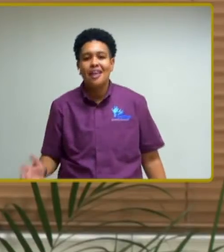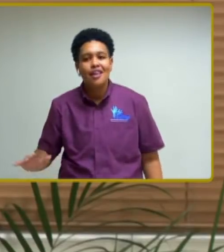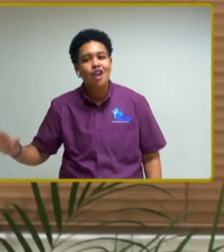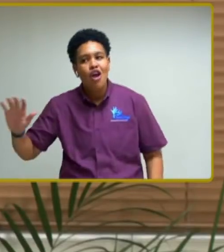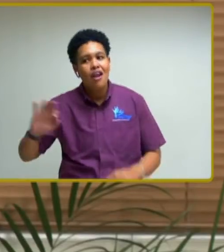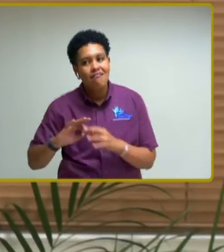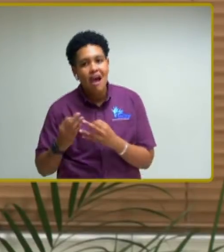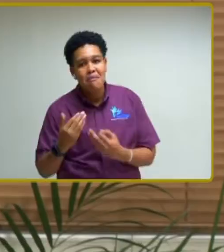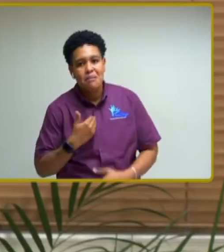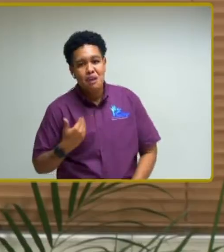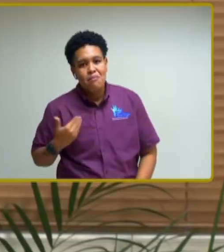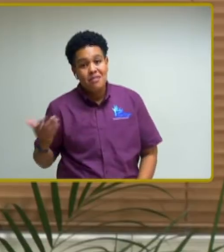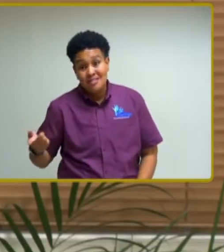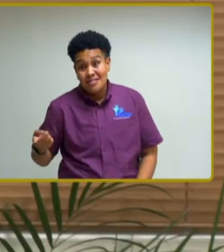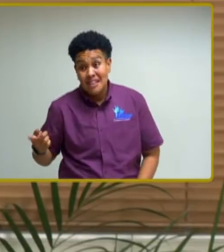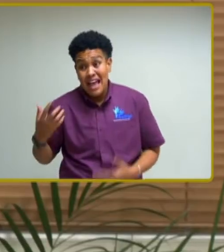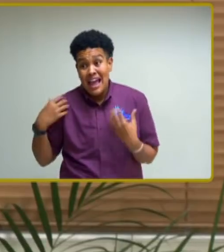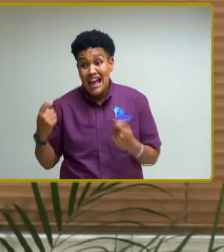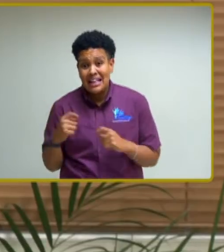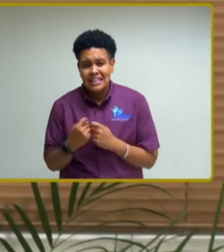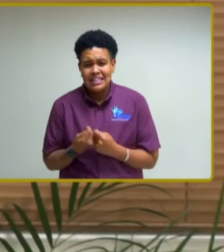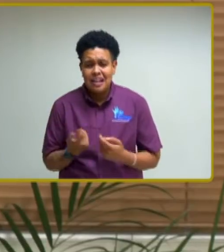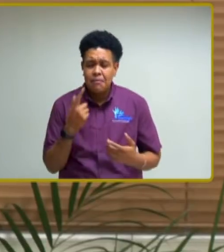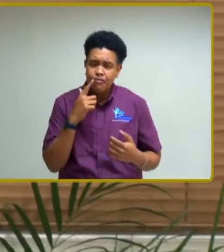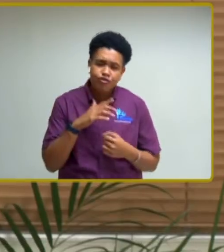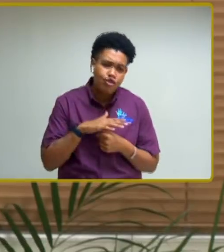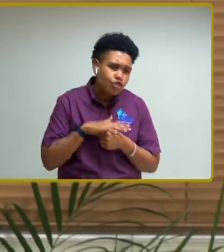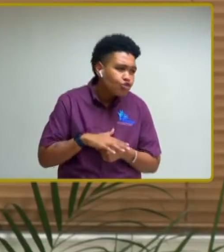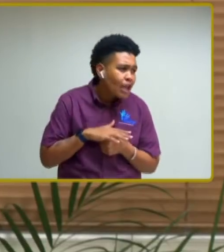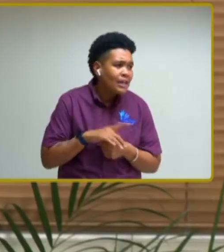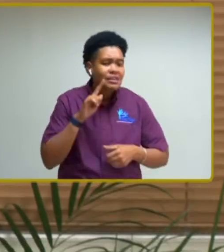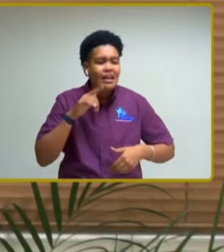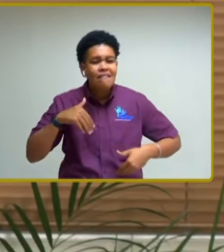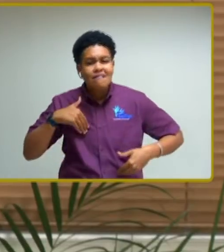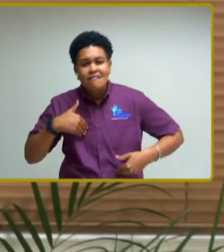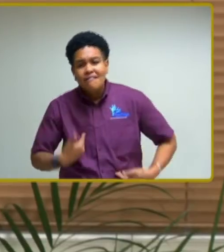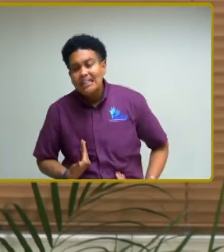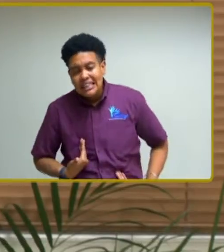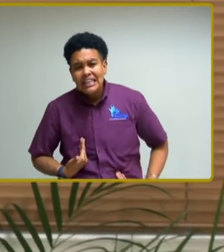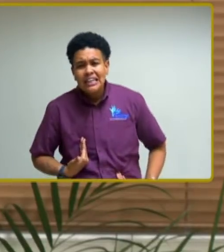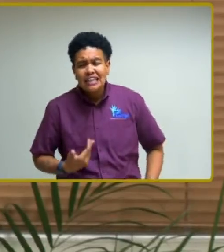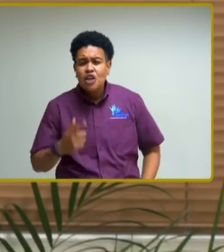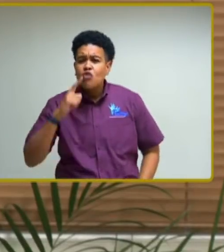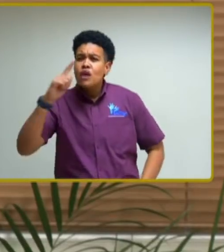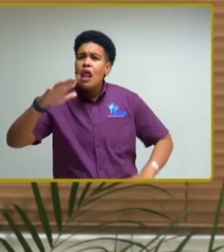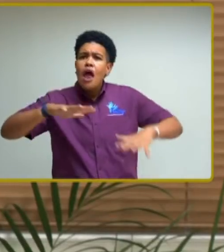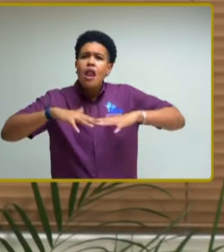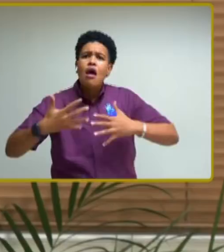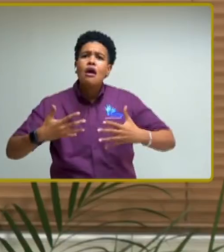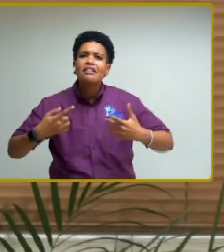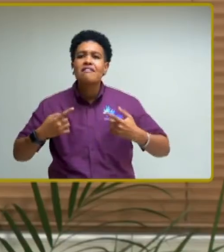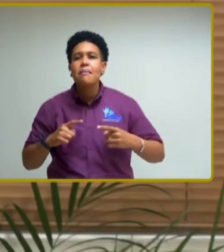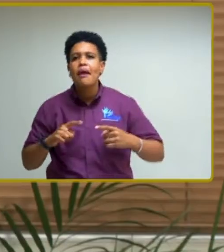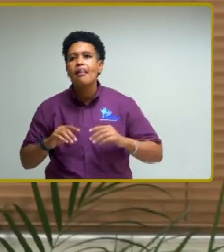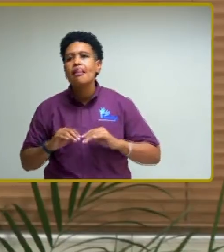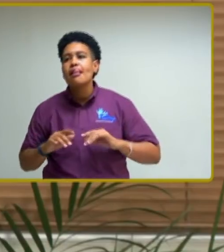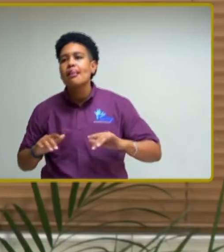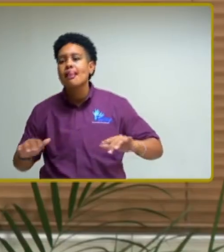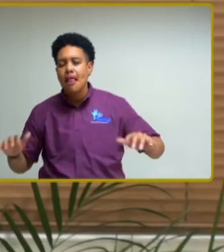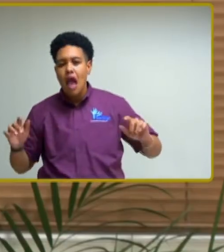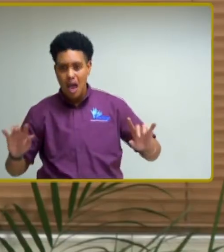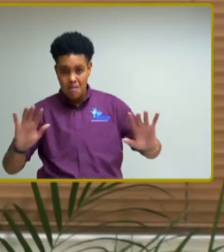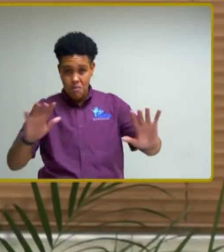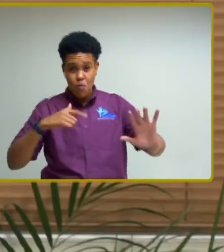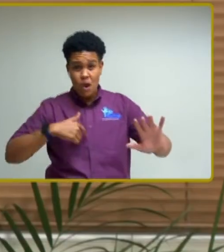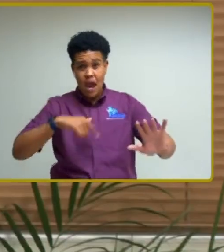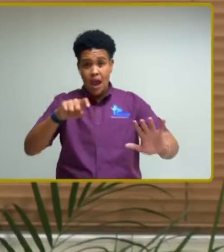family members, and the health team are distressed and fatigued. So there is a lot of pain to go around.